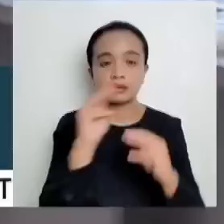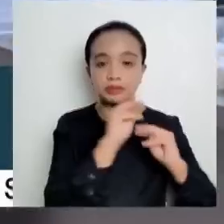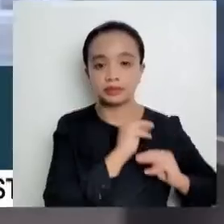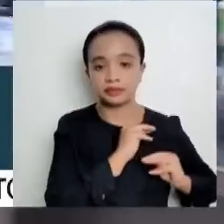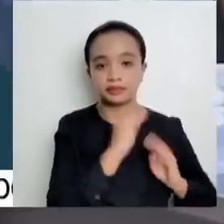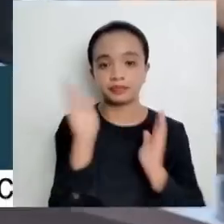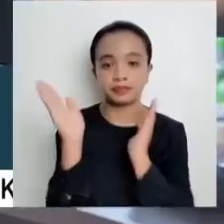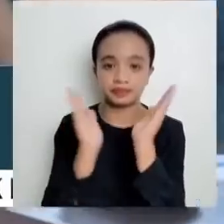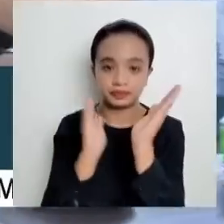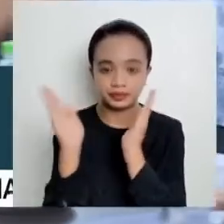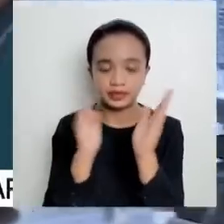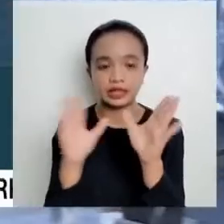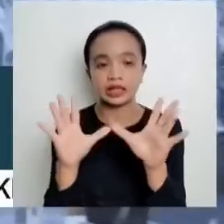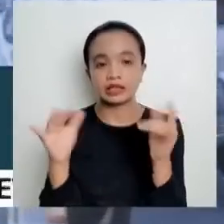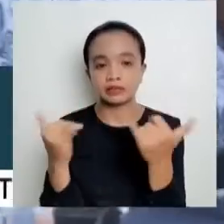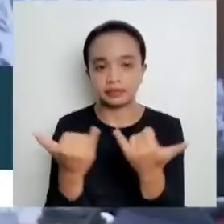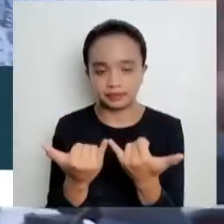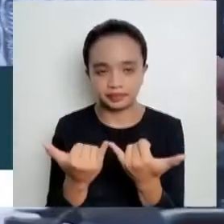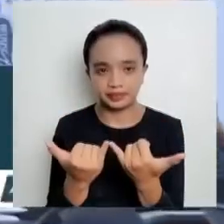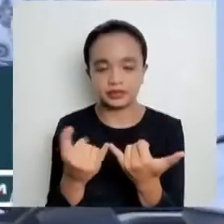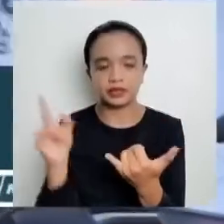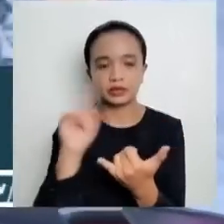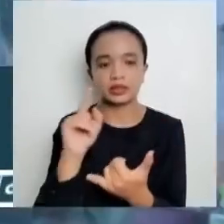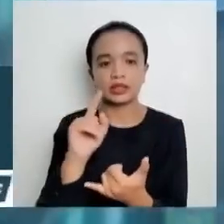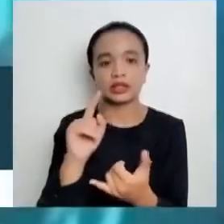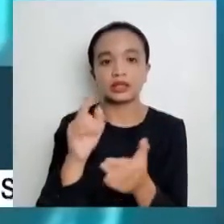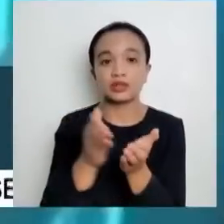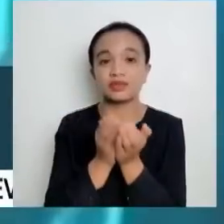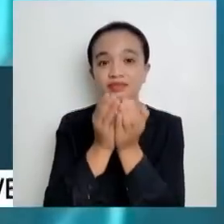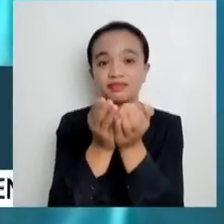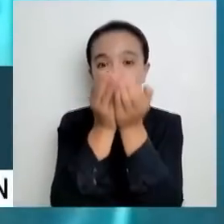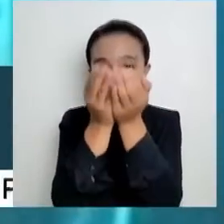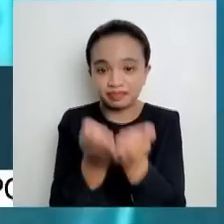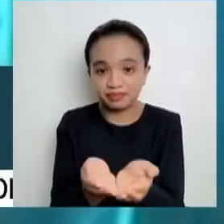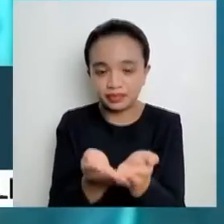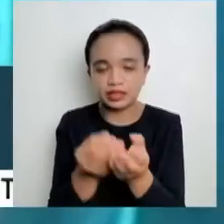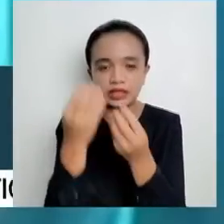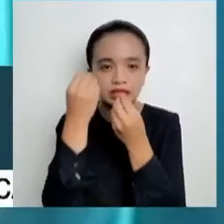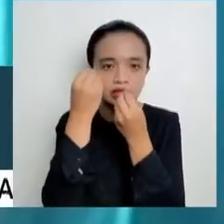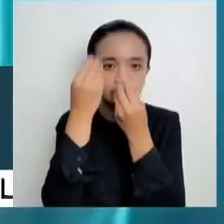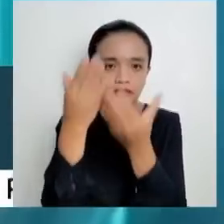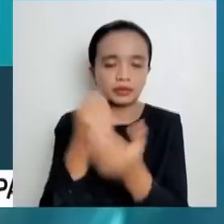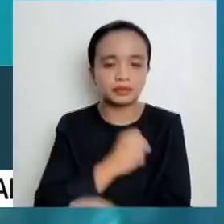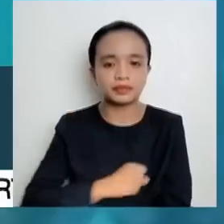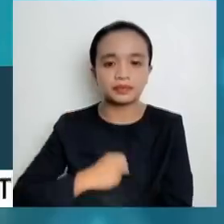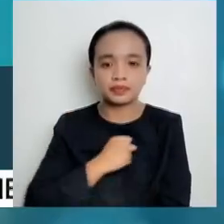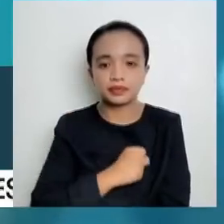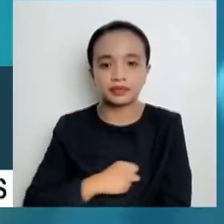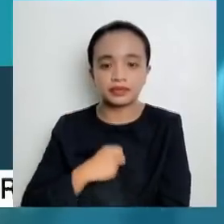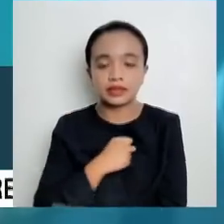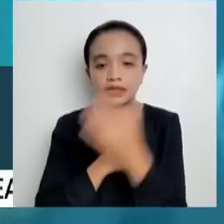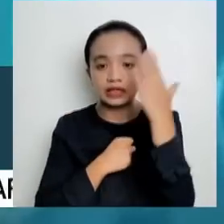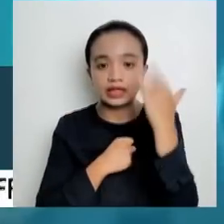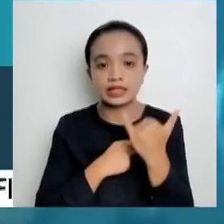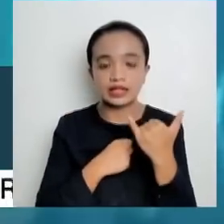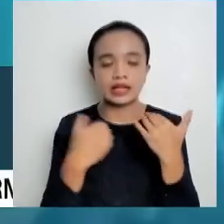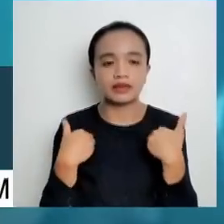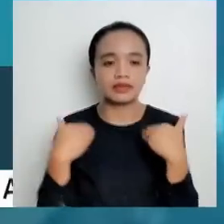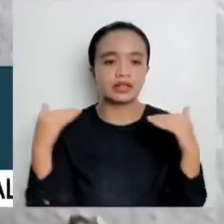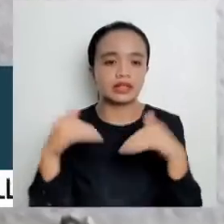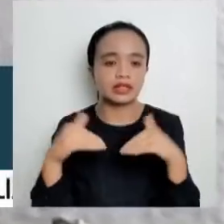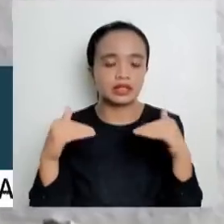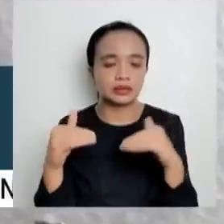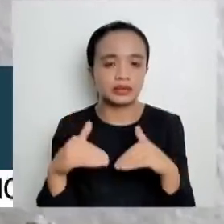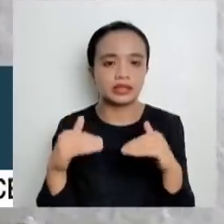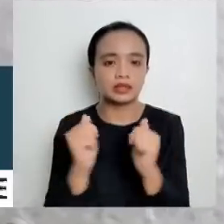company that owns the sunken MT Princess Empress, issued an apology on Monday as they faced a joint house panel investigating the massive